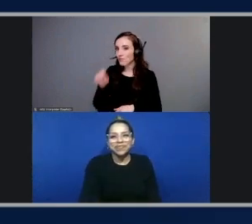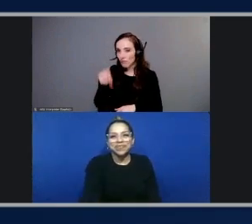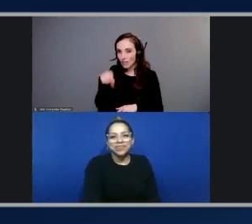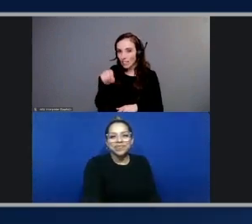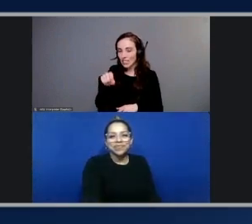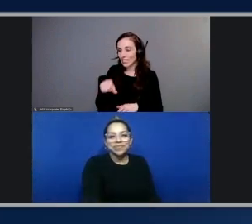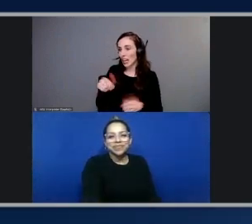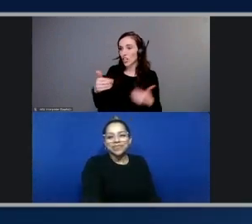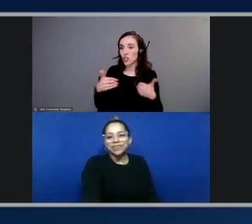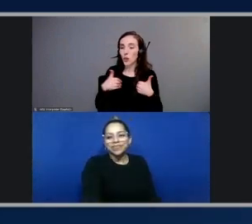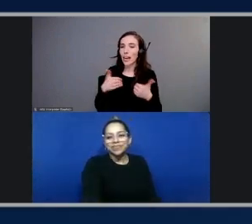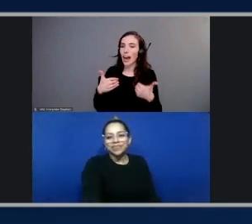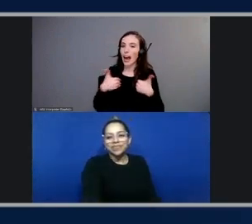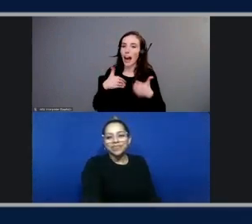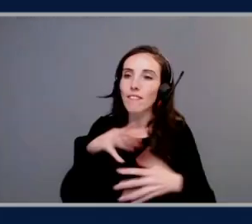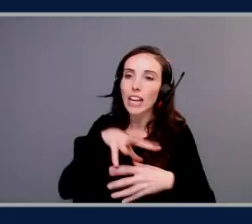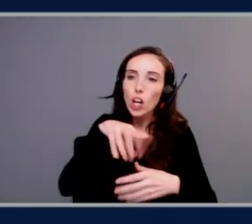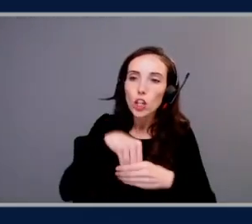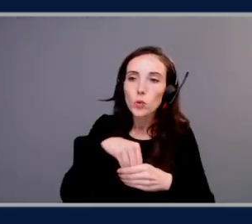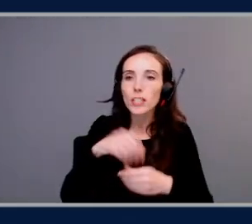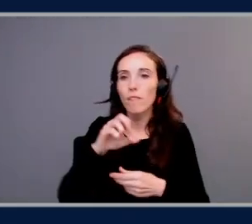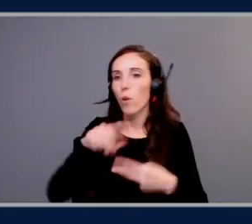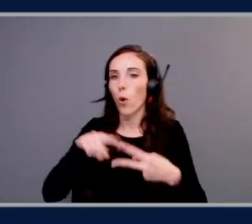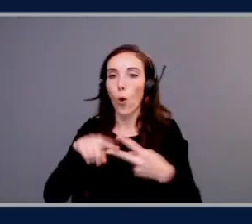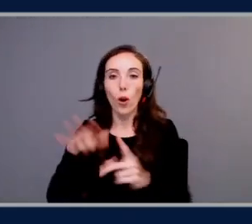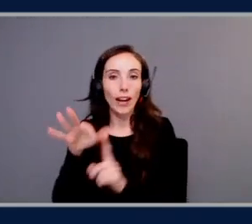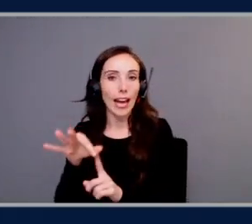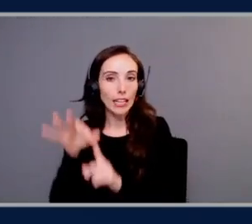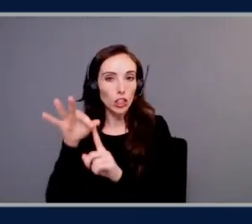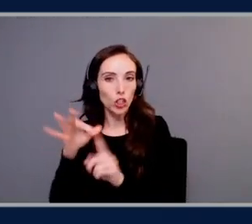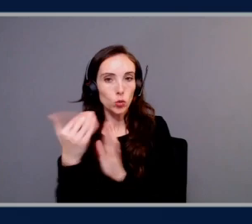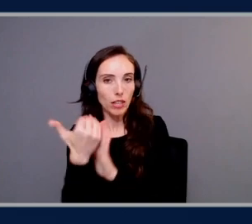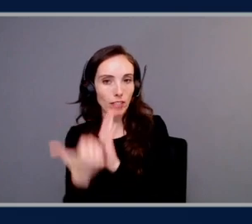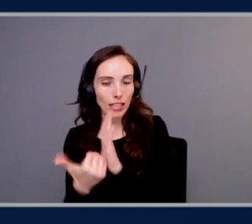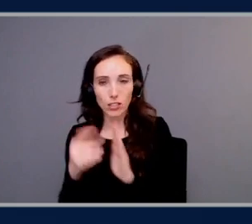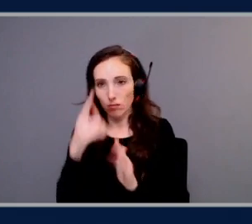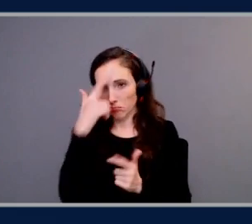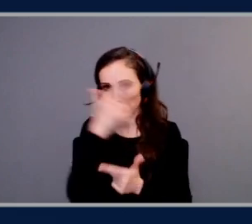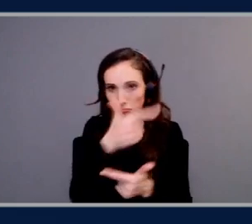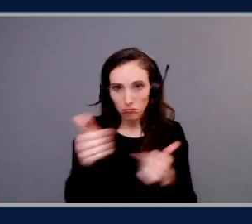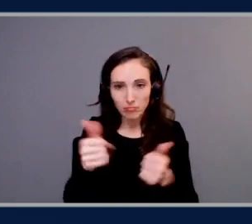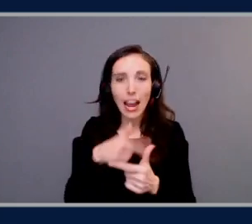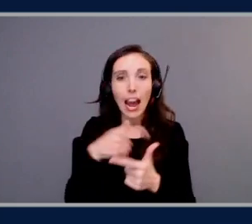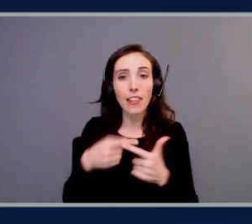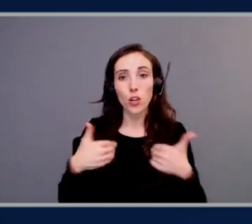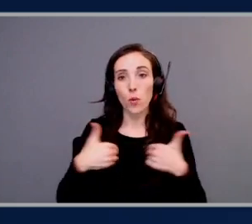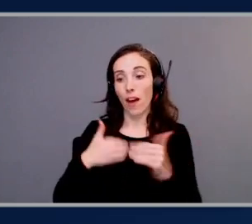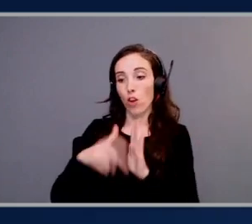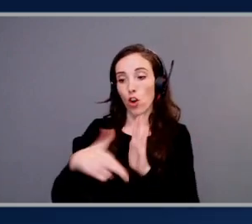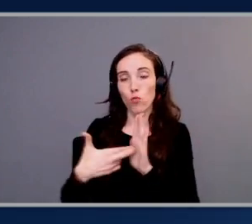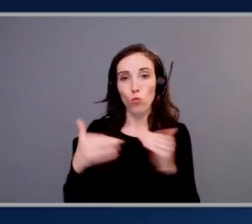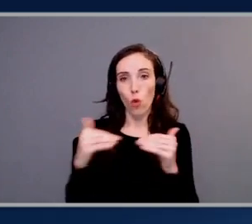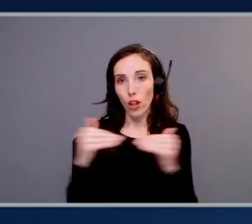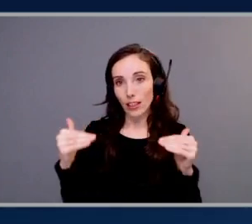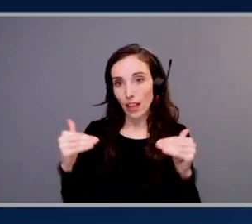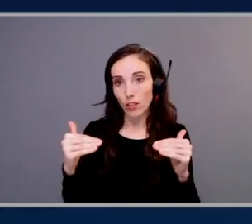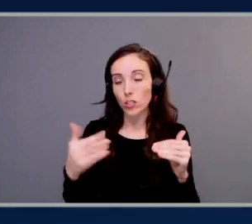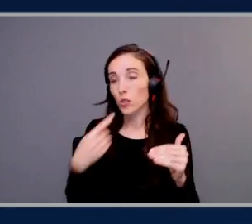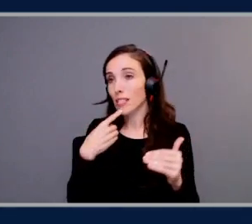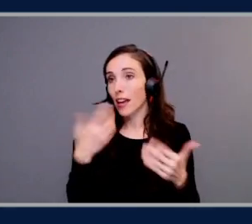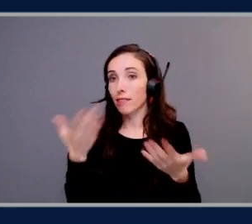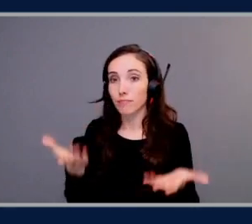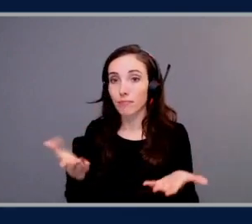whatever you want, what suits you, and then you can set row level filters saying like, hey, someone like